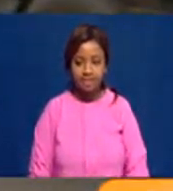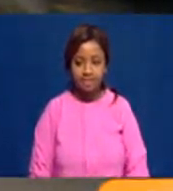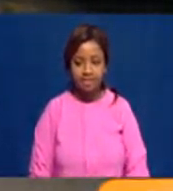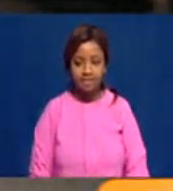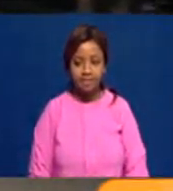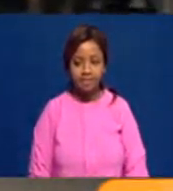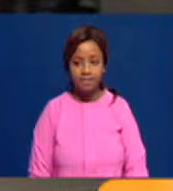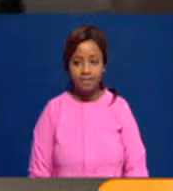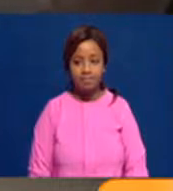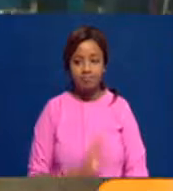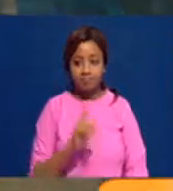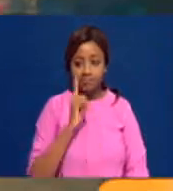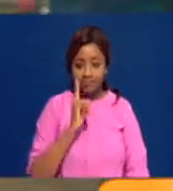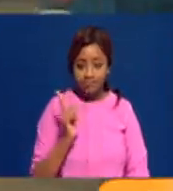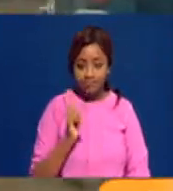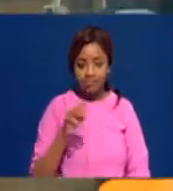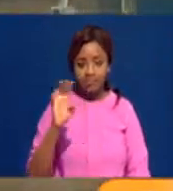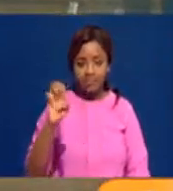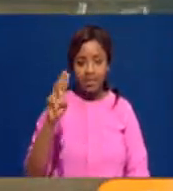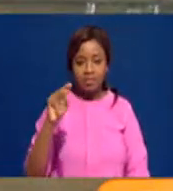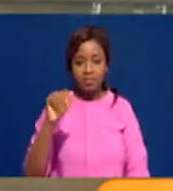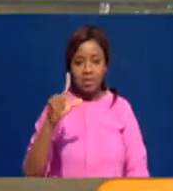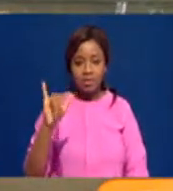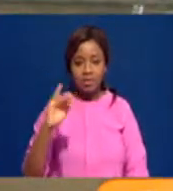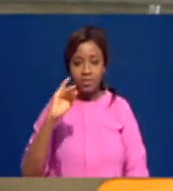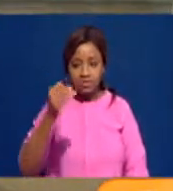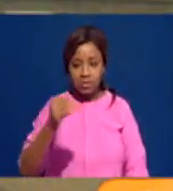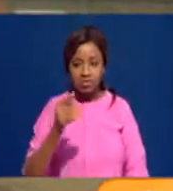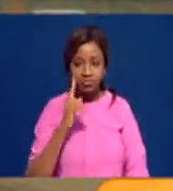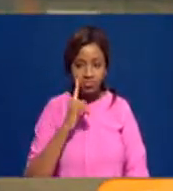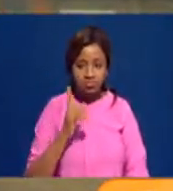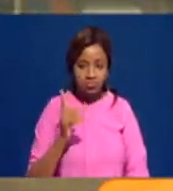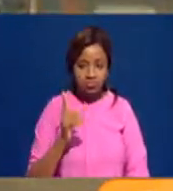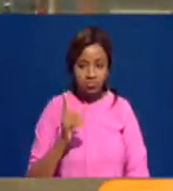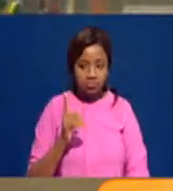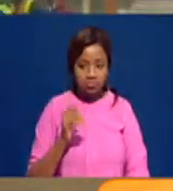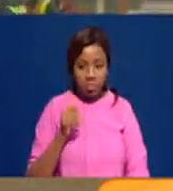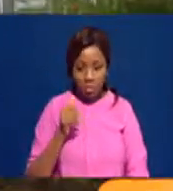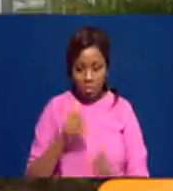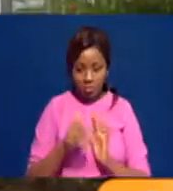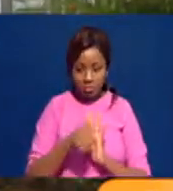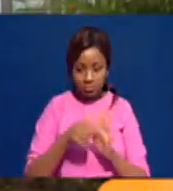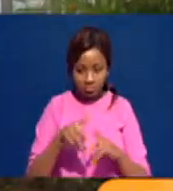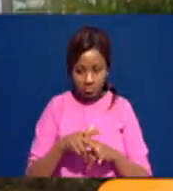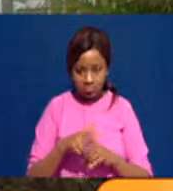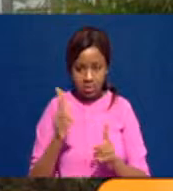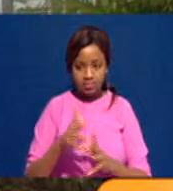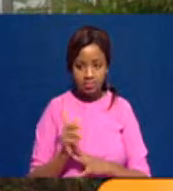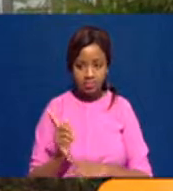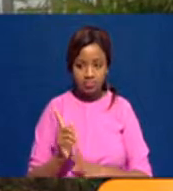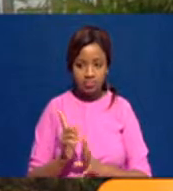This is Emali town. It's a few minutes before the first train of the day arrives at the station.